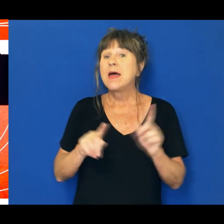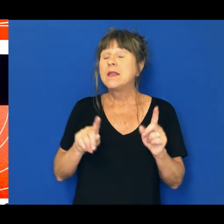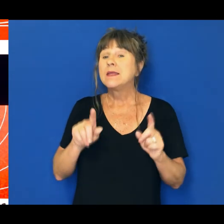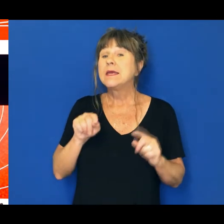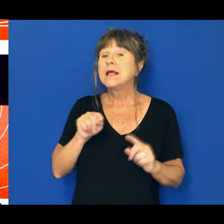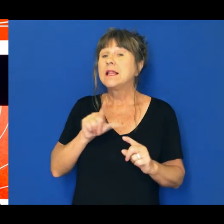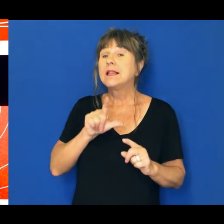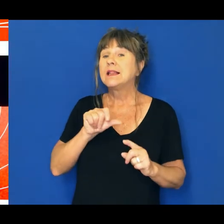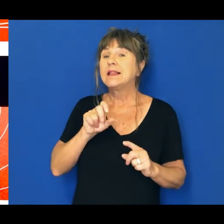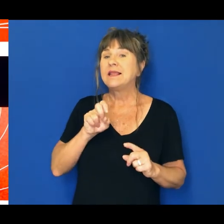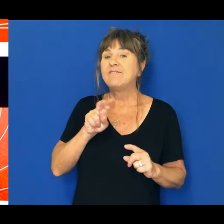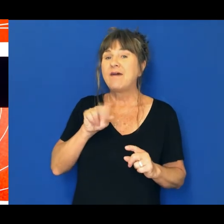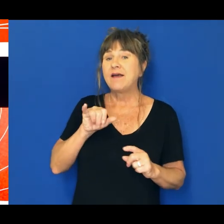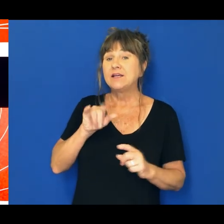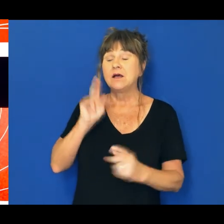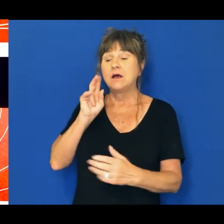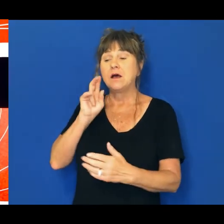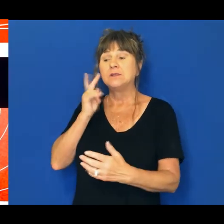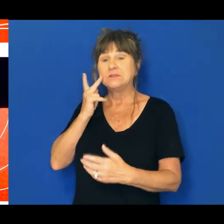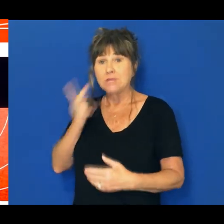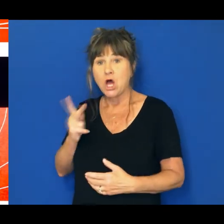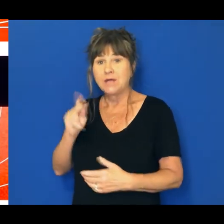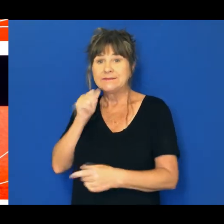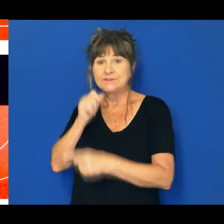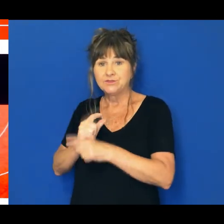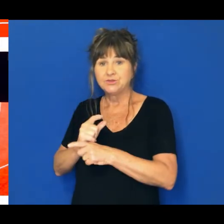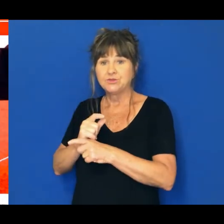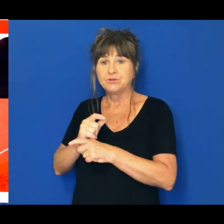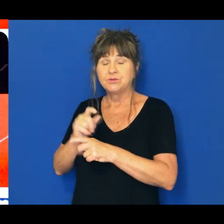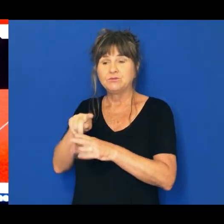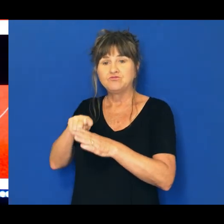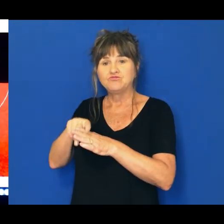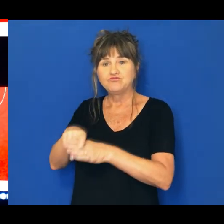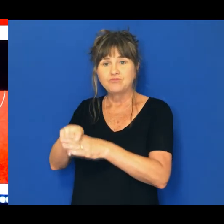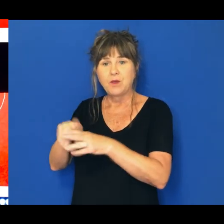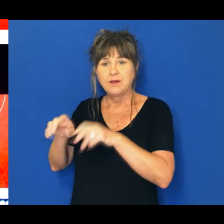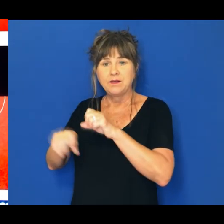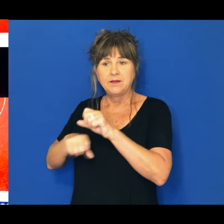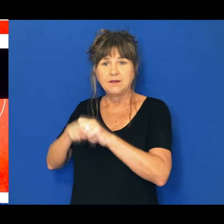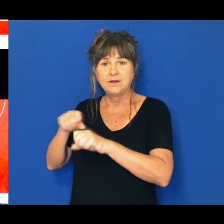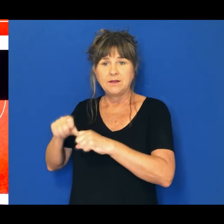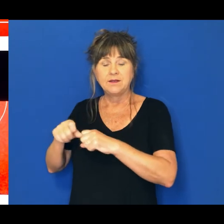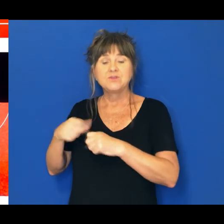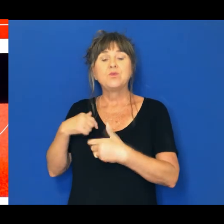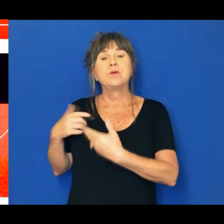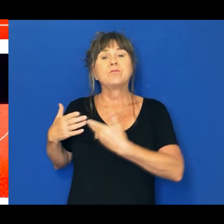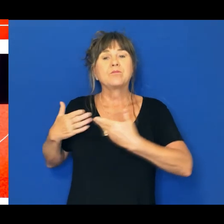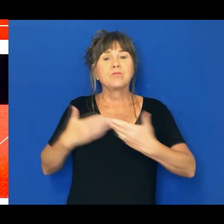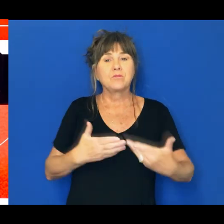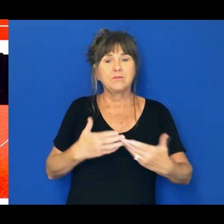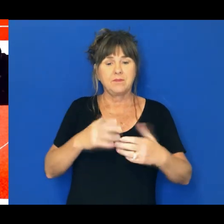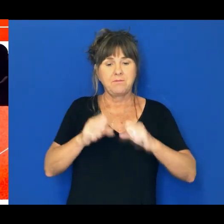But he saw her. And so we took the bike with us to my parents' house, mom and dad right there.